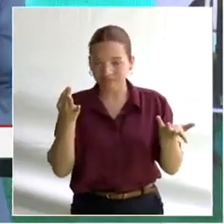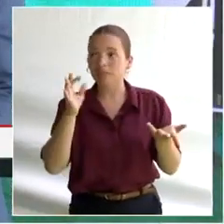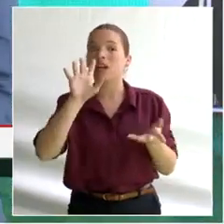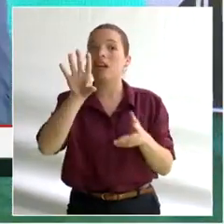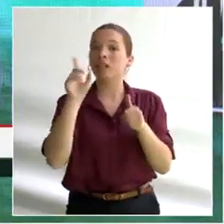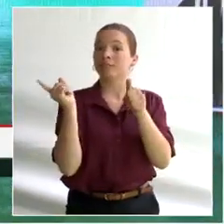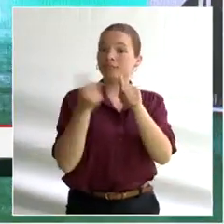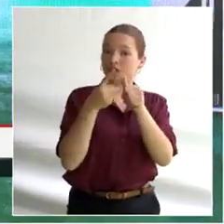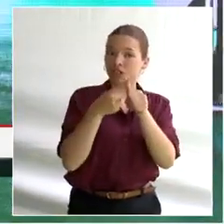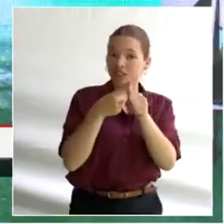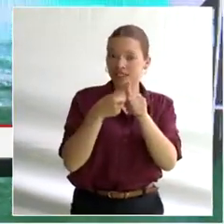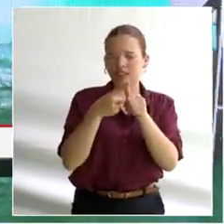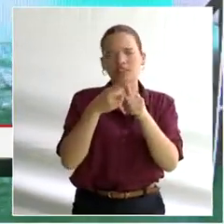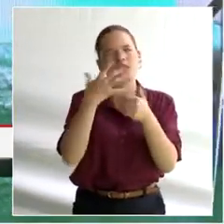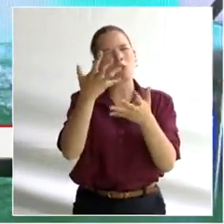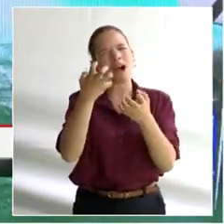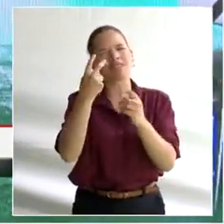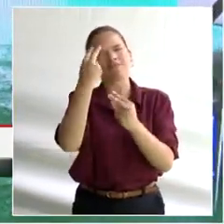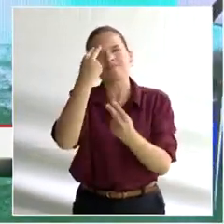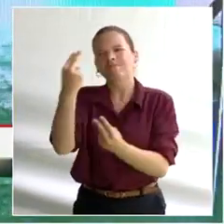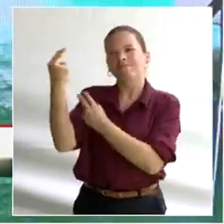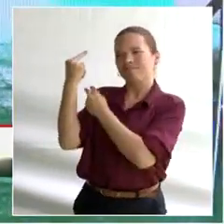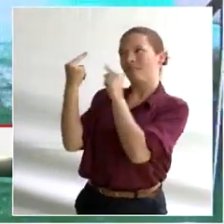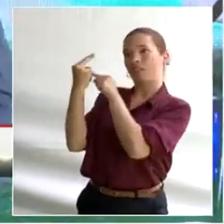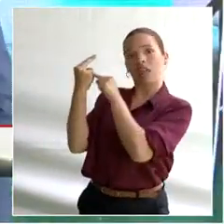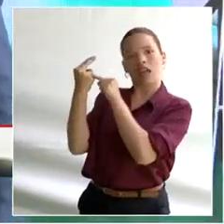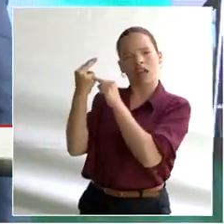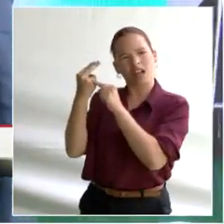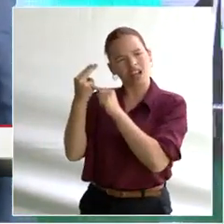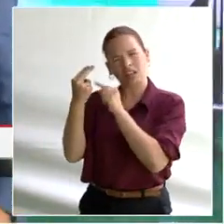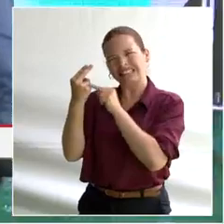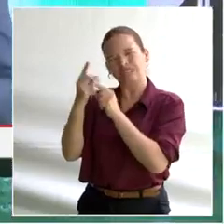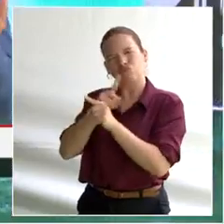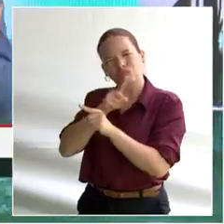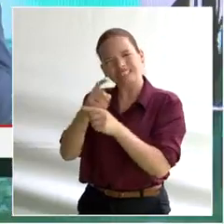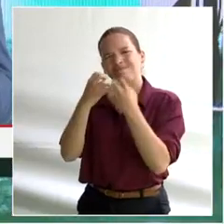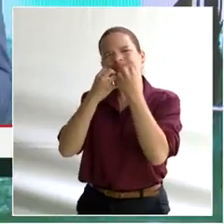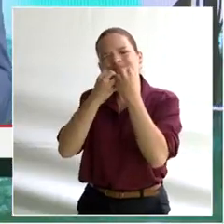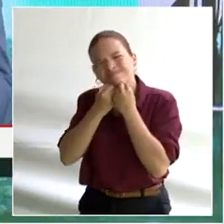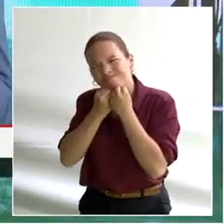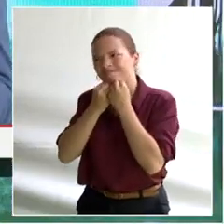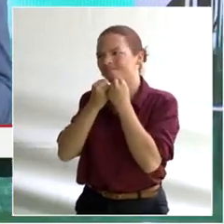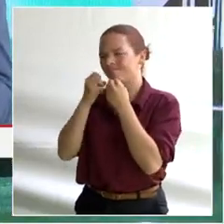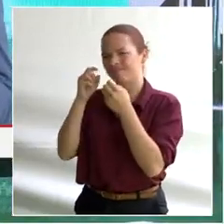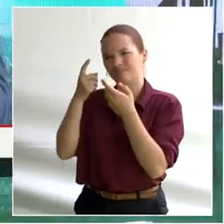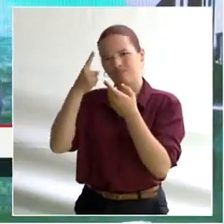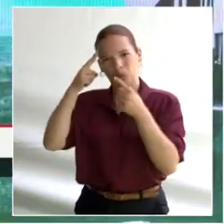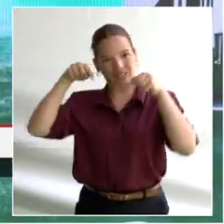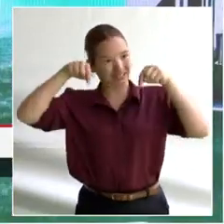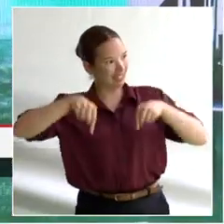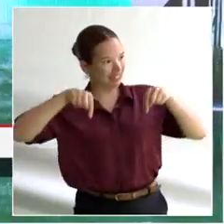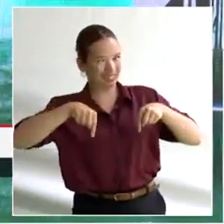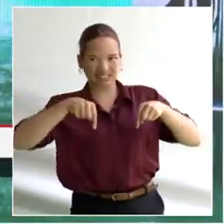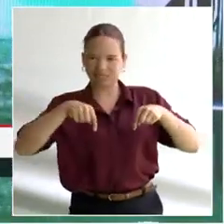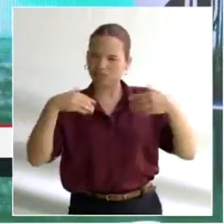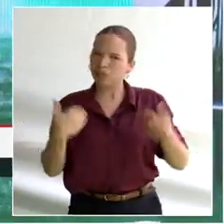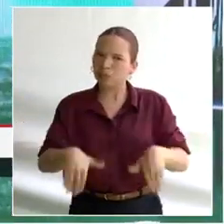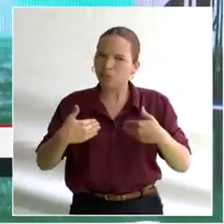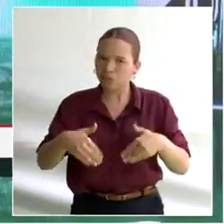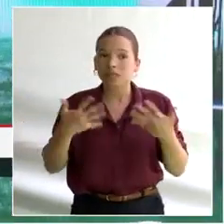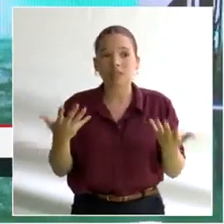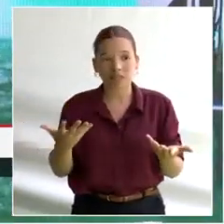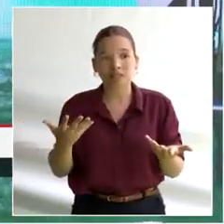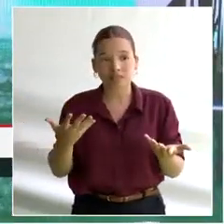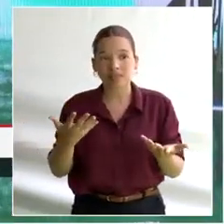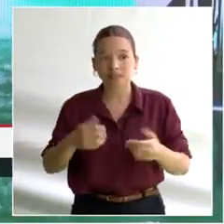tennis world. It's a historic event in the sports world and in our city. The event was started in 1969 by Donald Dell